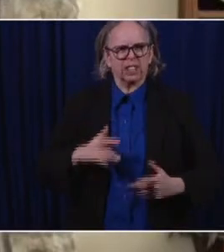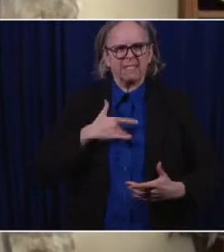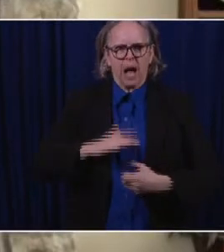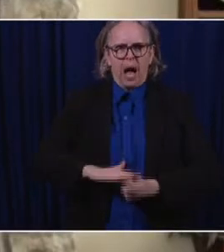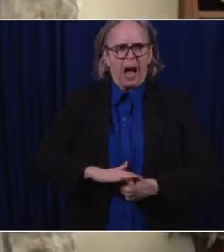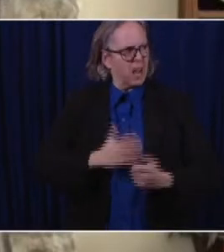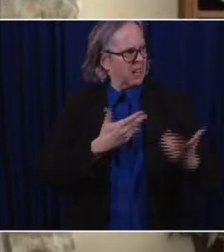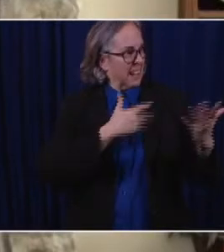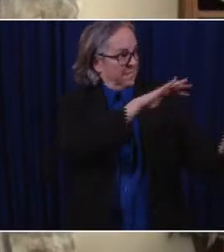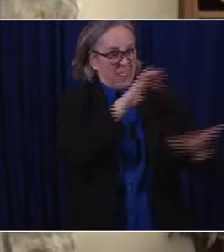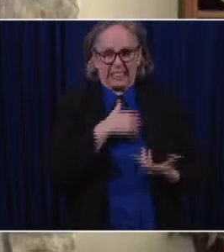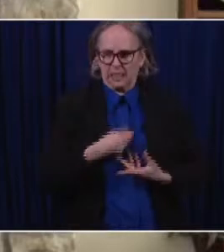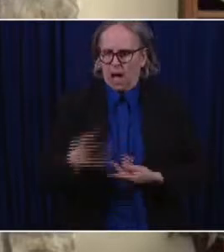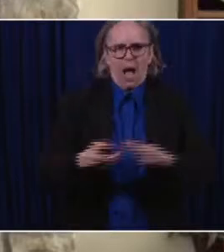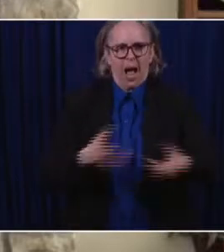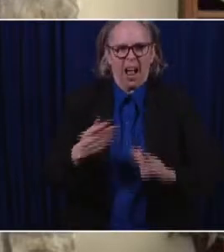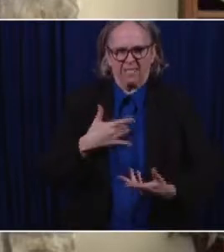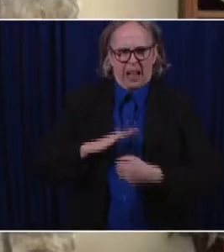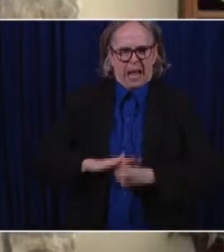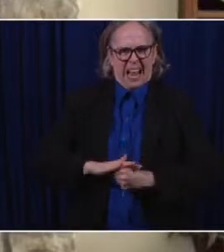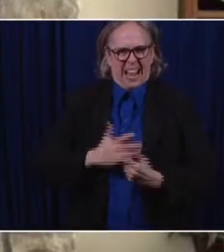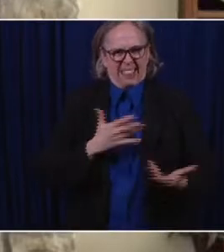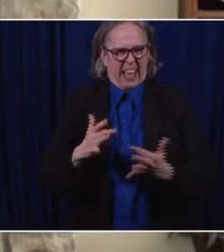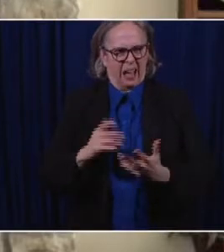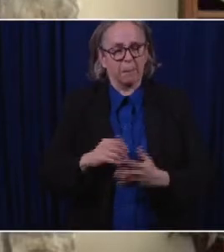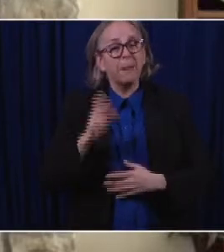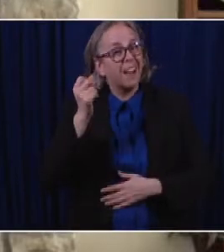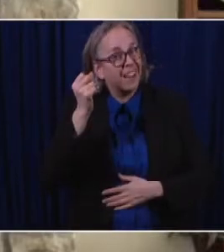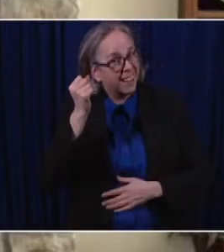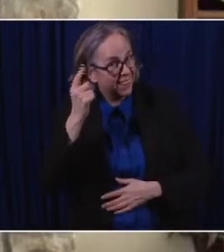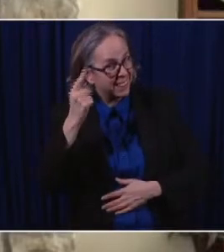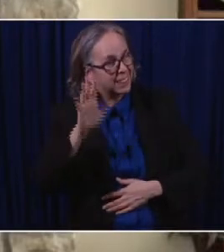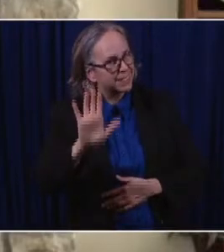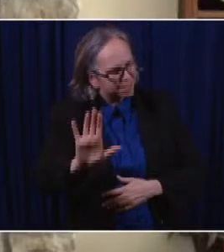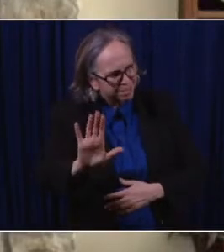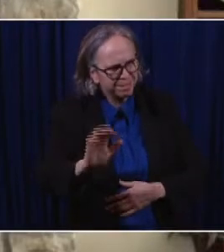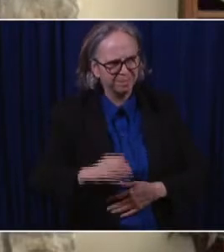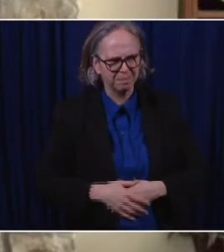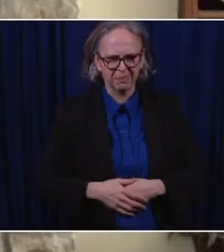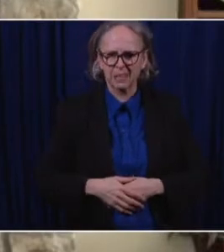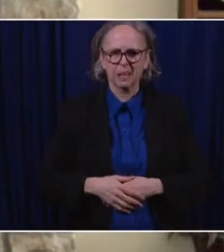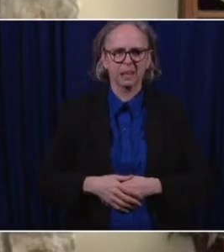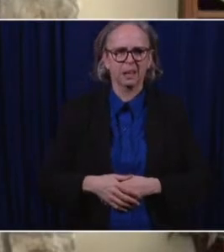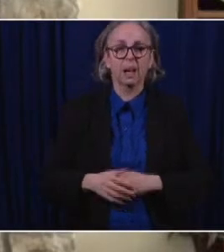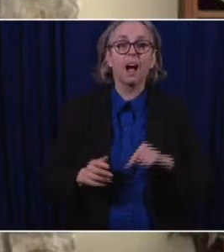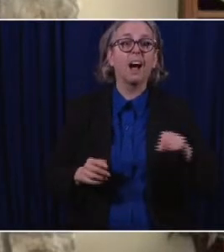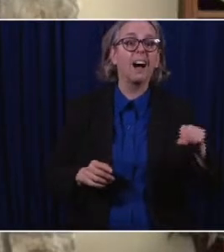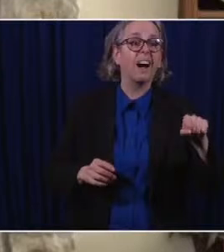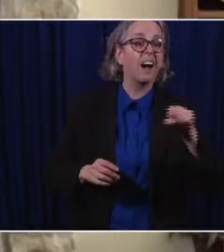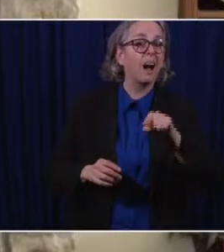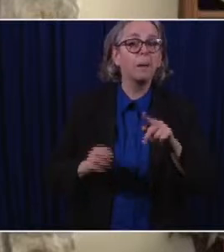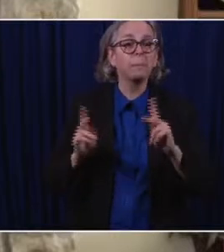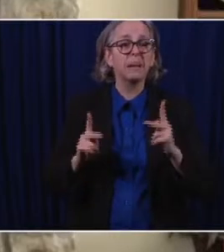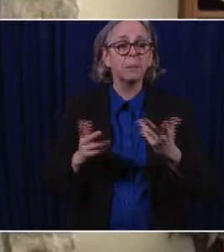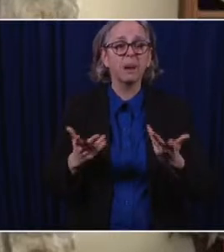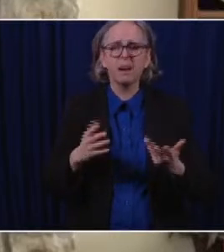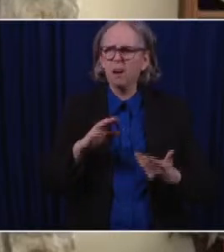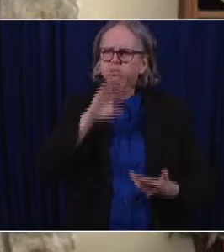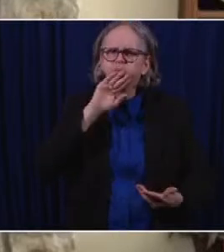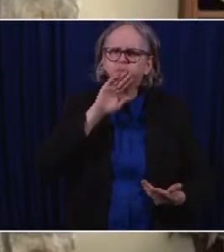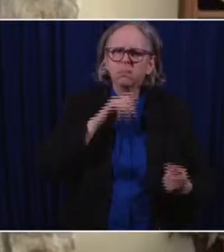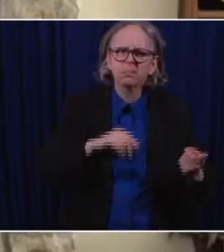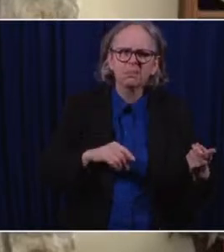is important. But it also means that we have people who are very frustrated every day. So we're going to sit